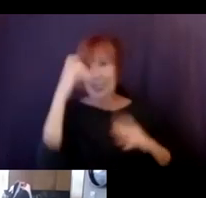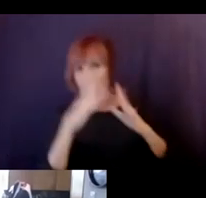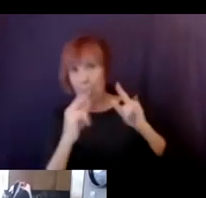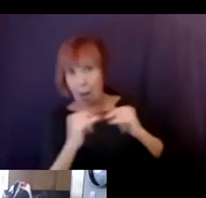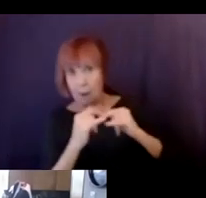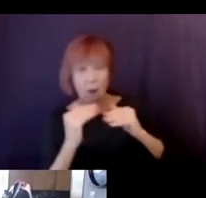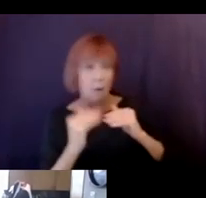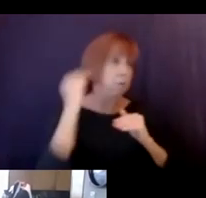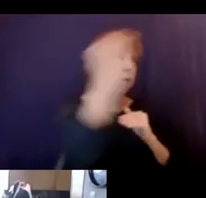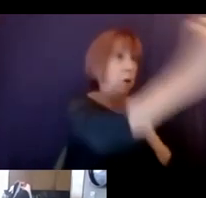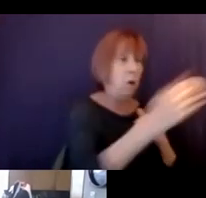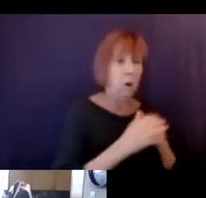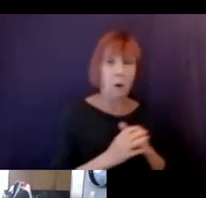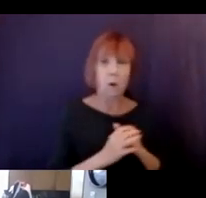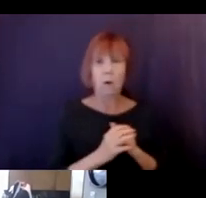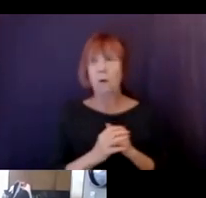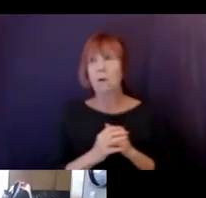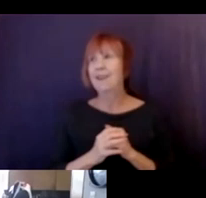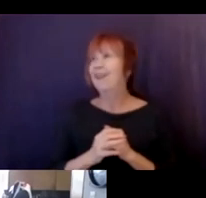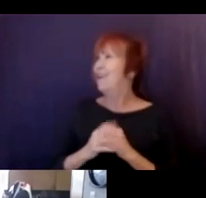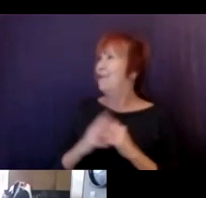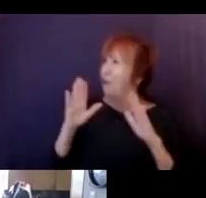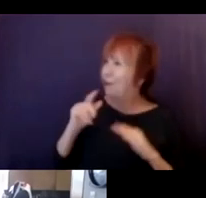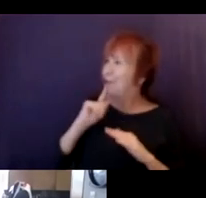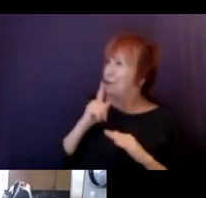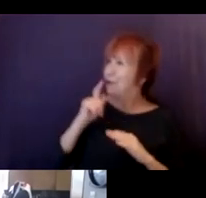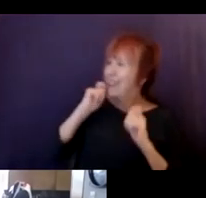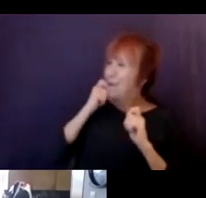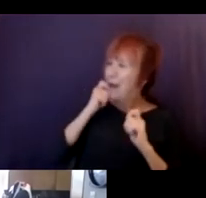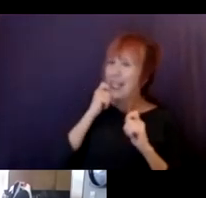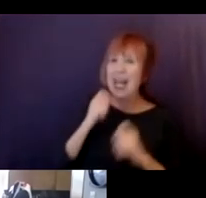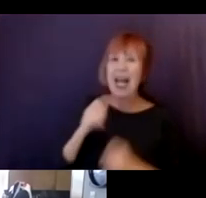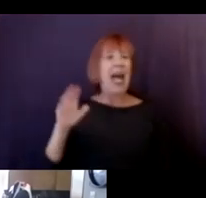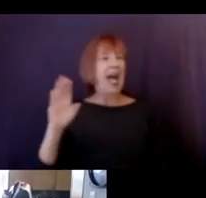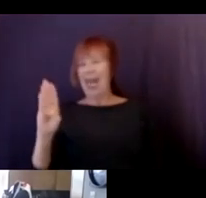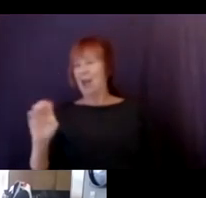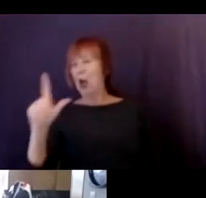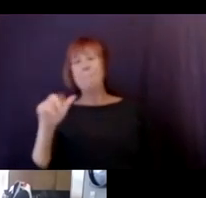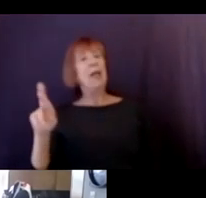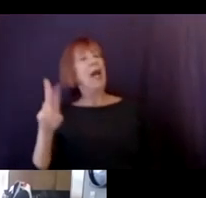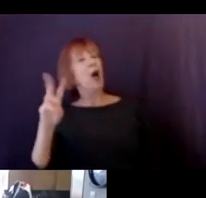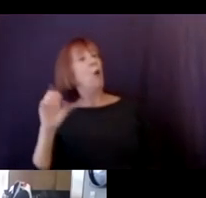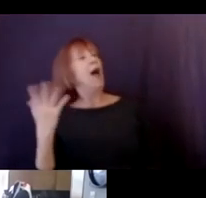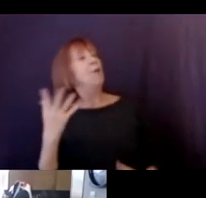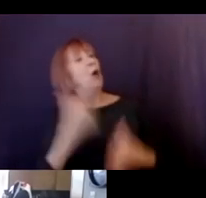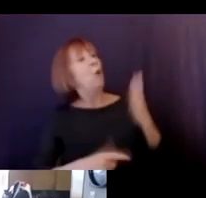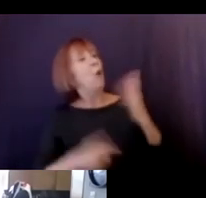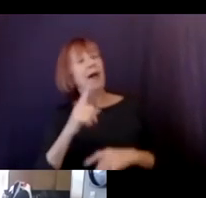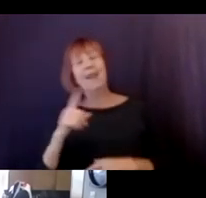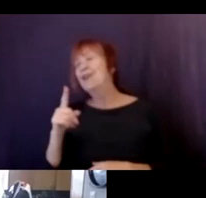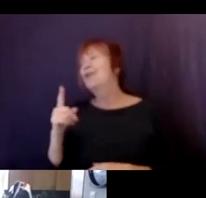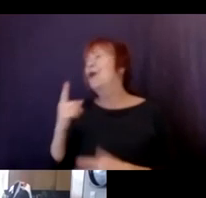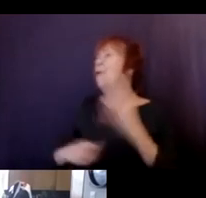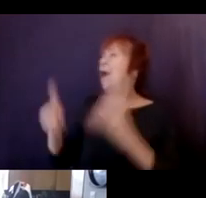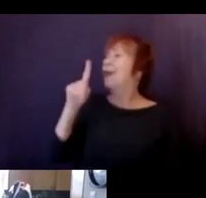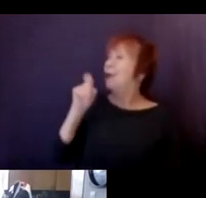Wonderful. It's truly amazing. And this is BLAIR WEBB. BLAIR, what question or thoughts do you have for